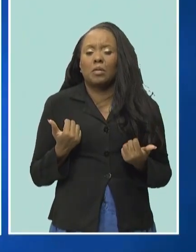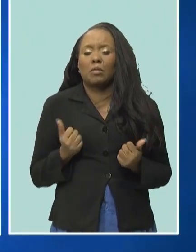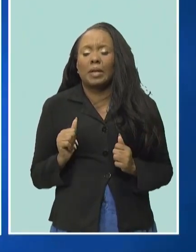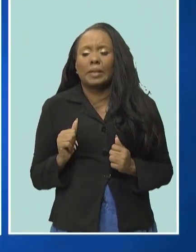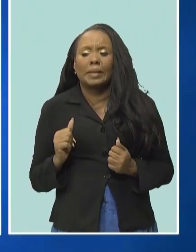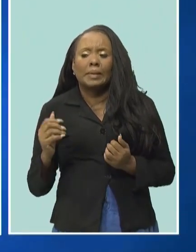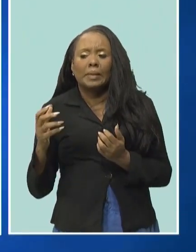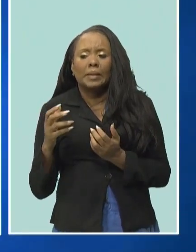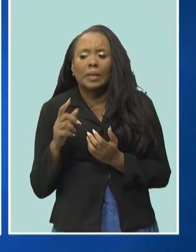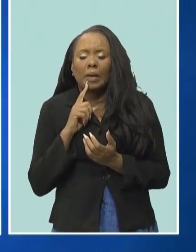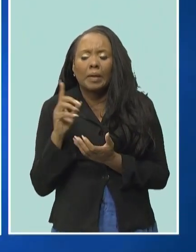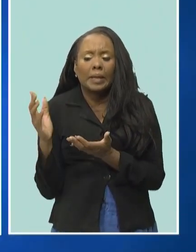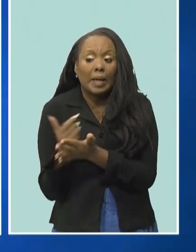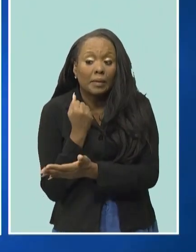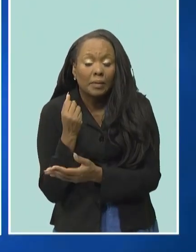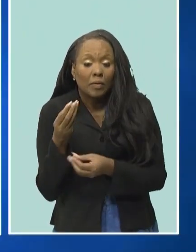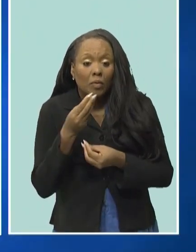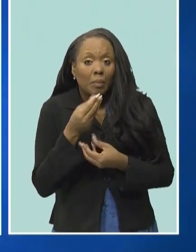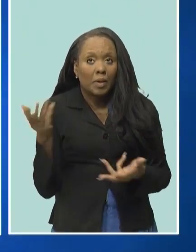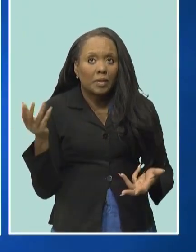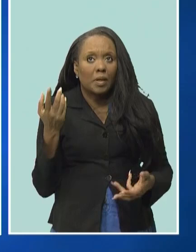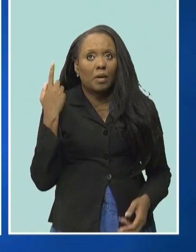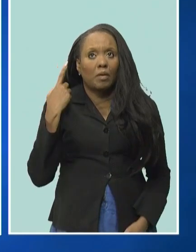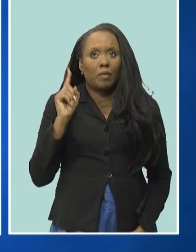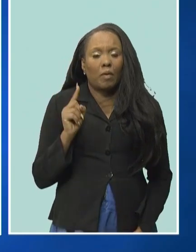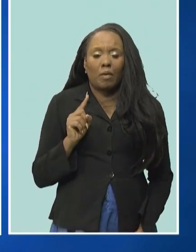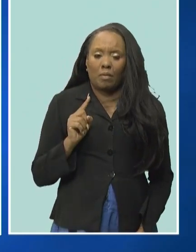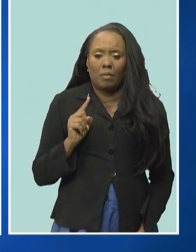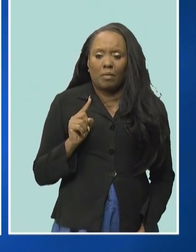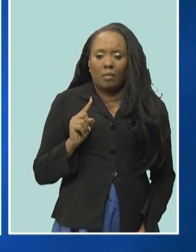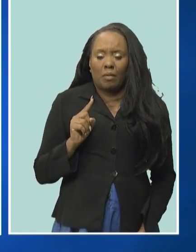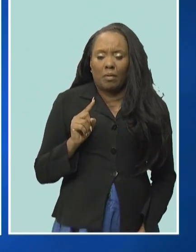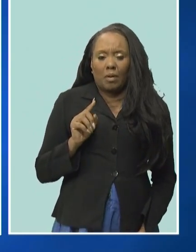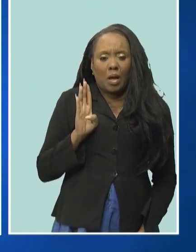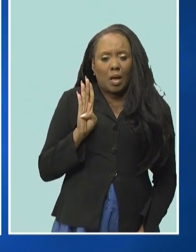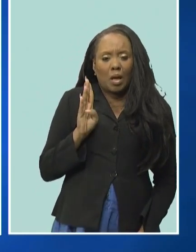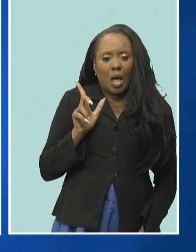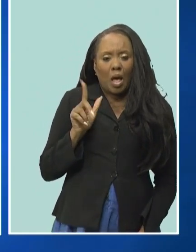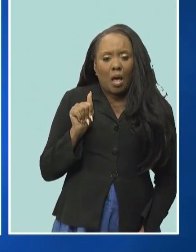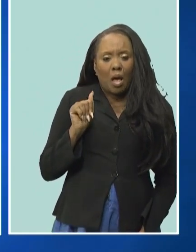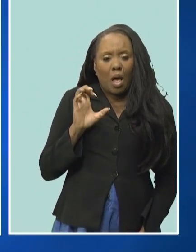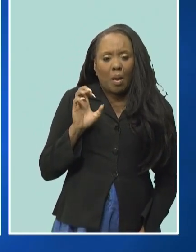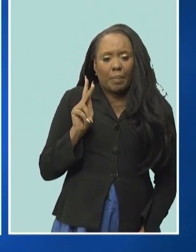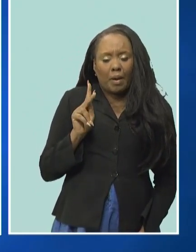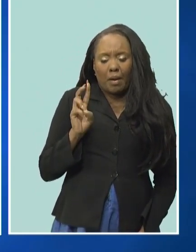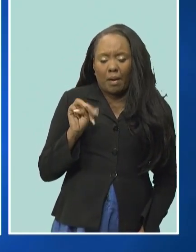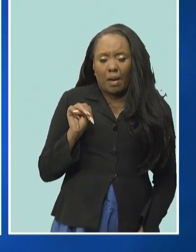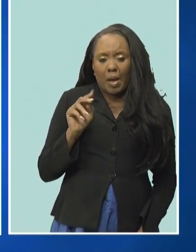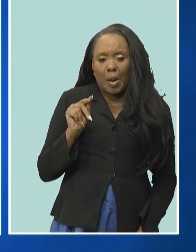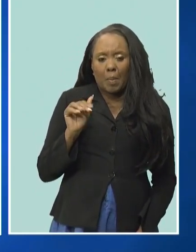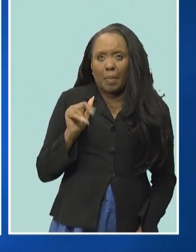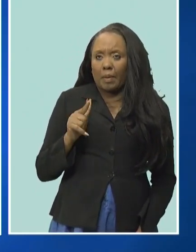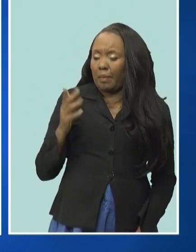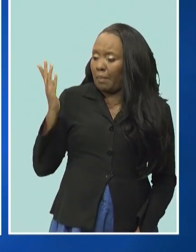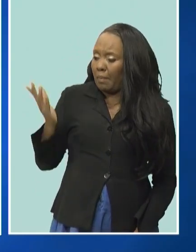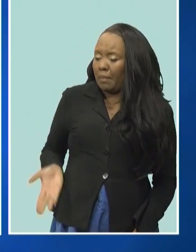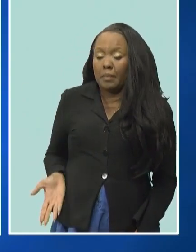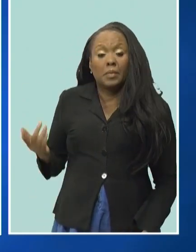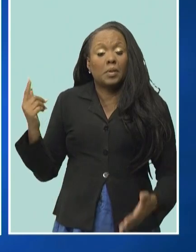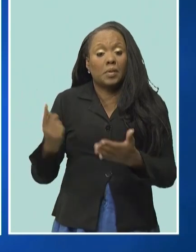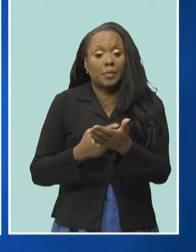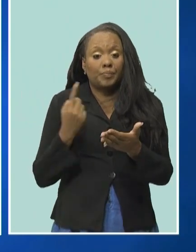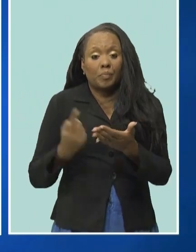An attack on one entity can result in an attack on several entities. It can result in a lot of data either being